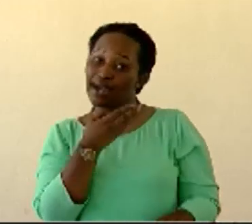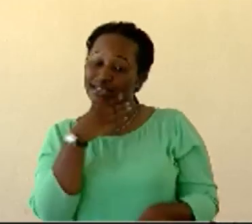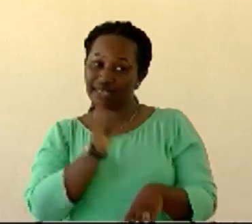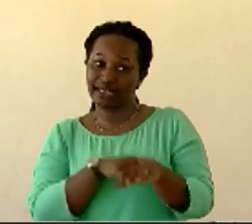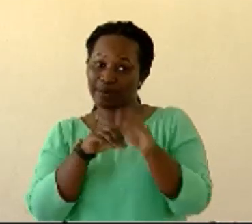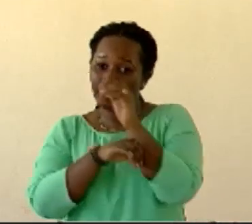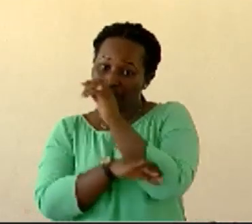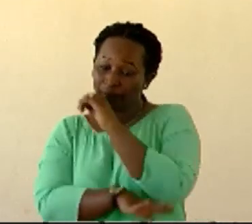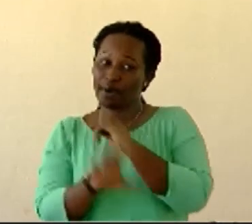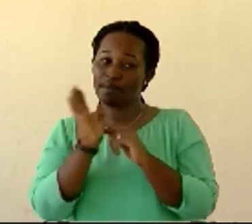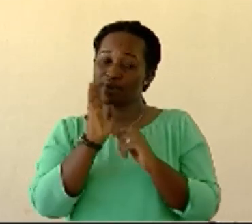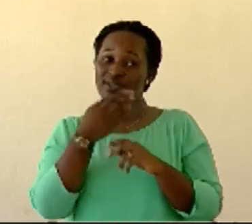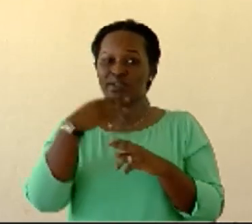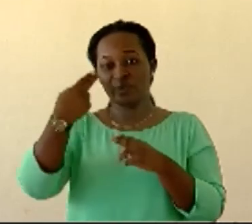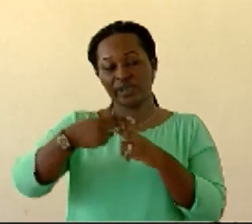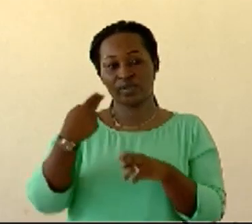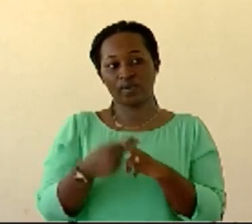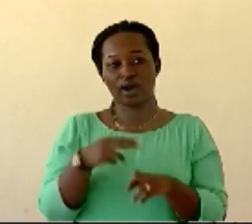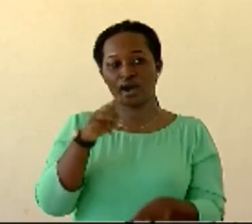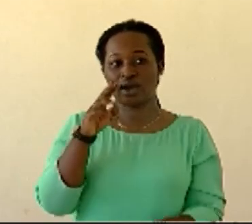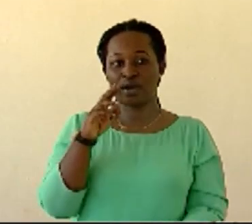water, that is what we call